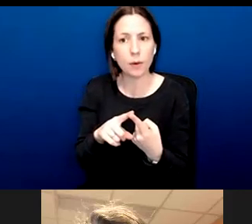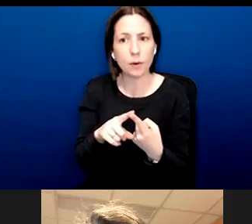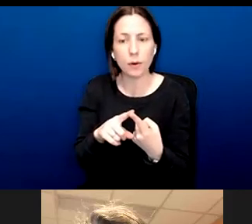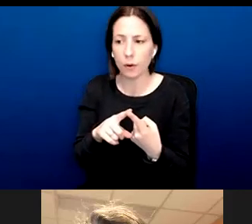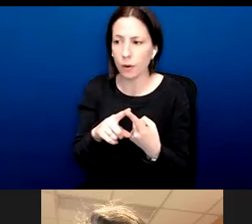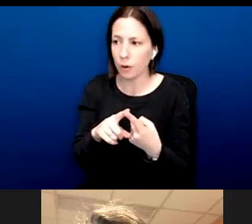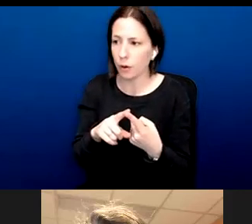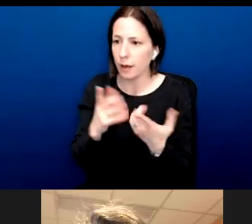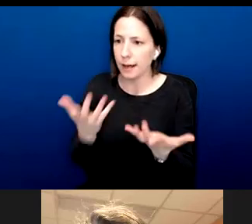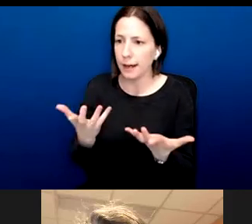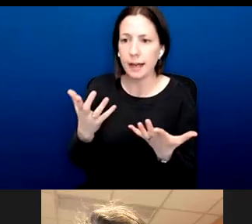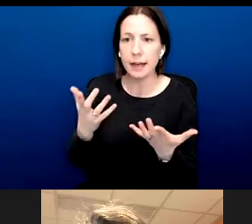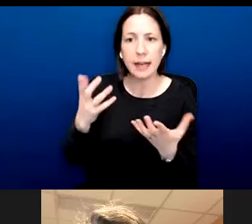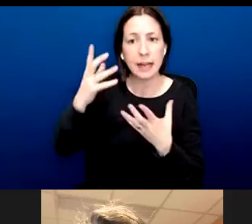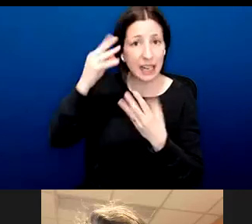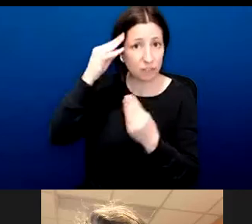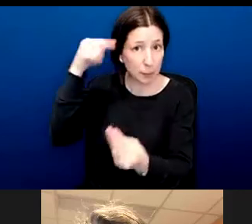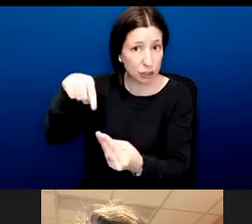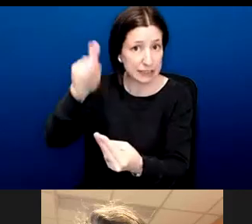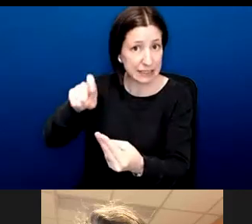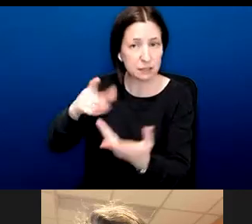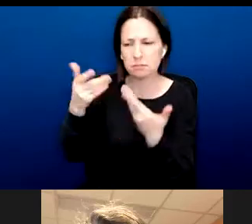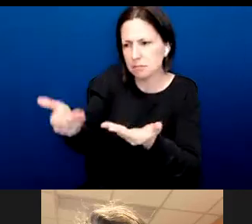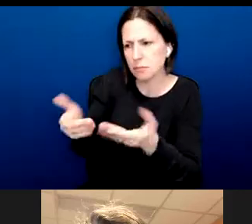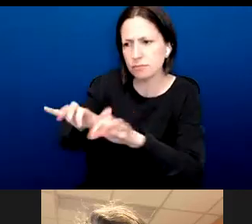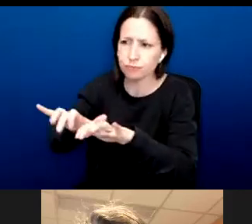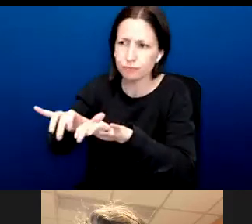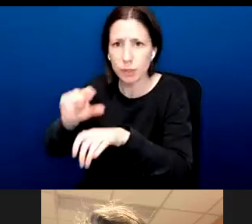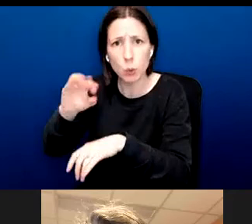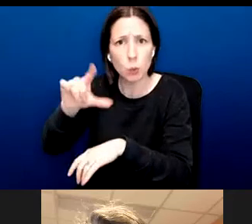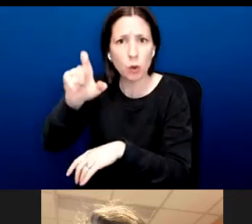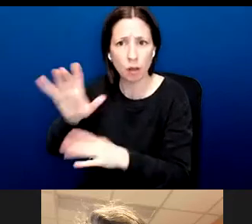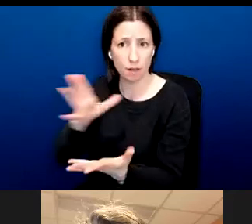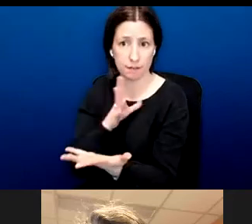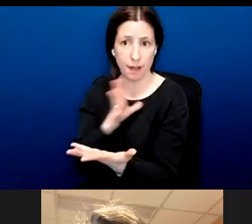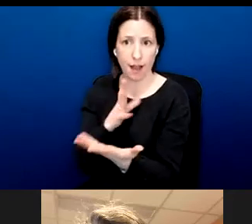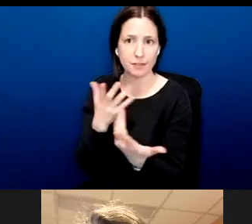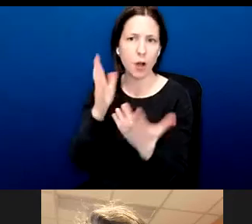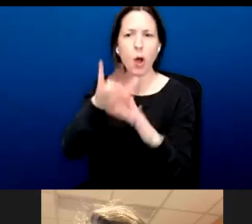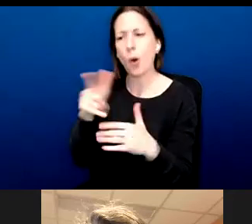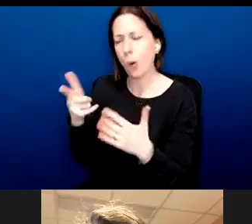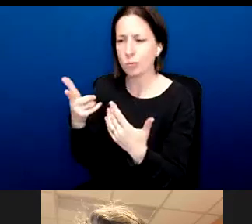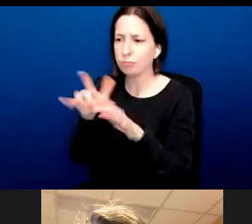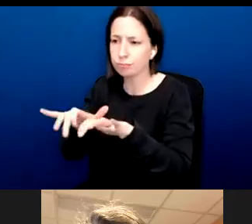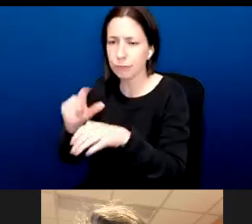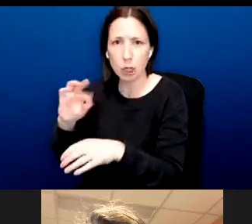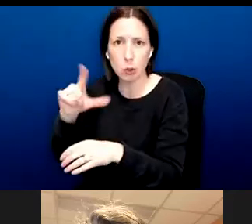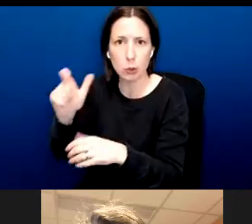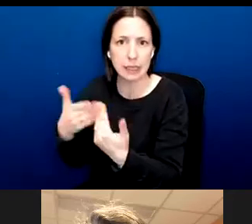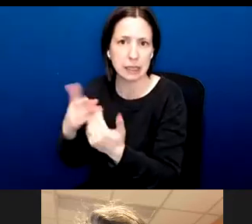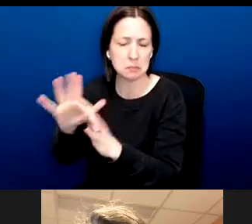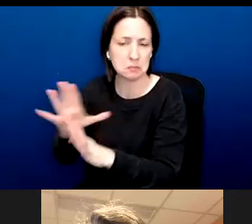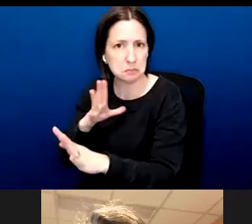talking about looking for information, just go Google it, which is great for us right now, go Google something, that's fine. But then I think